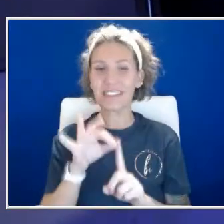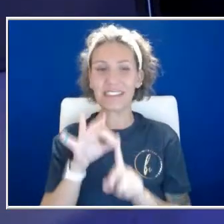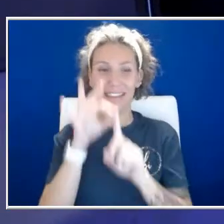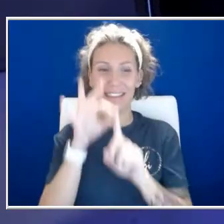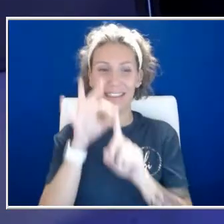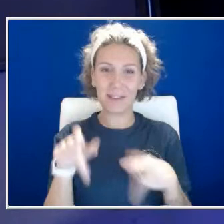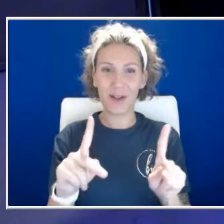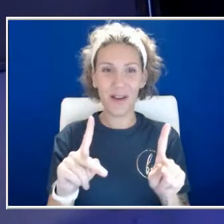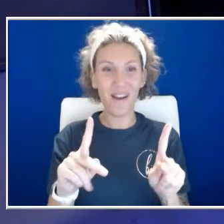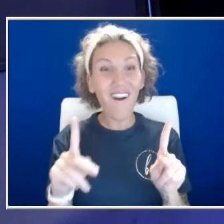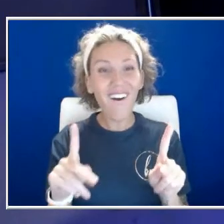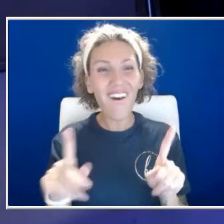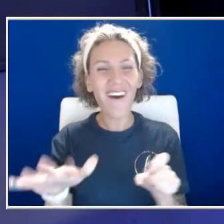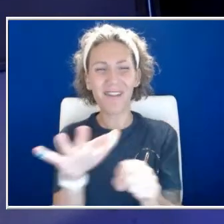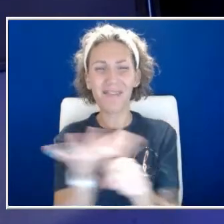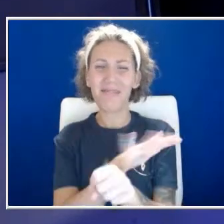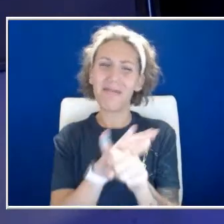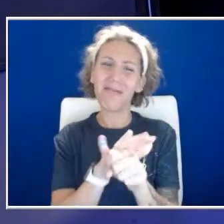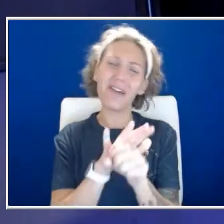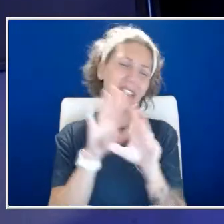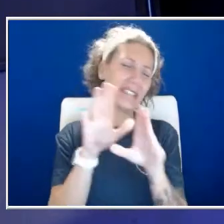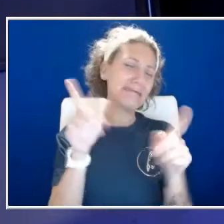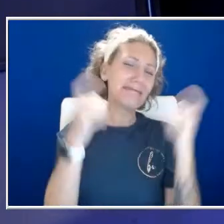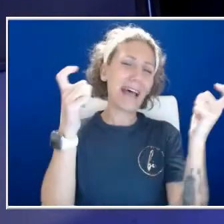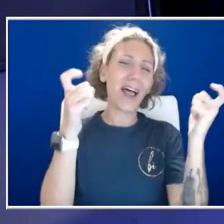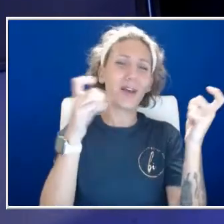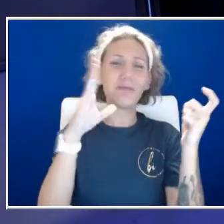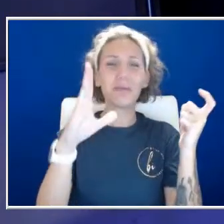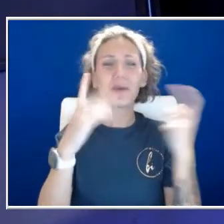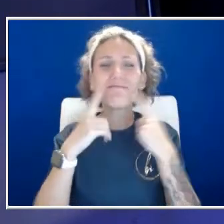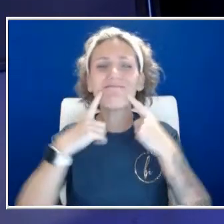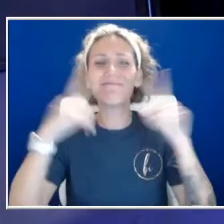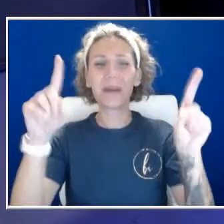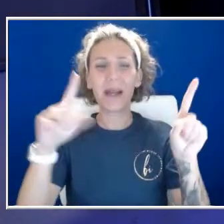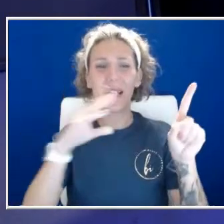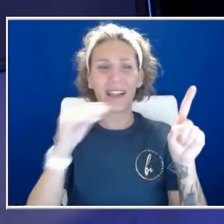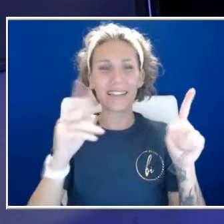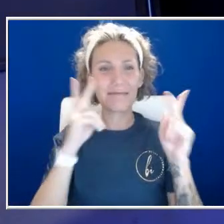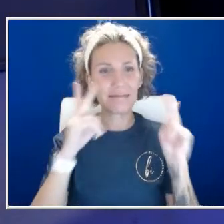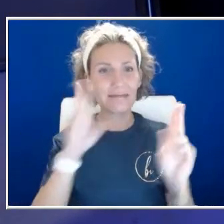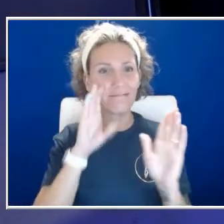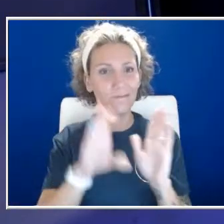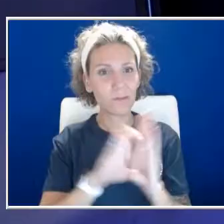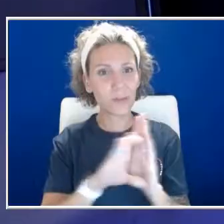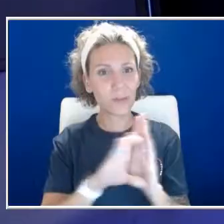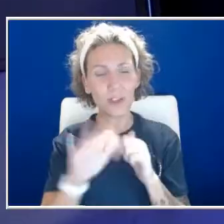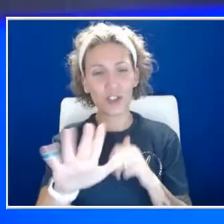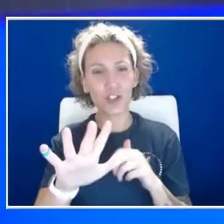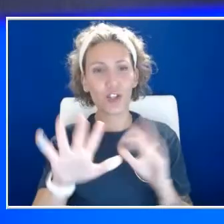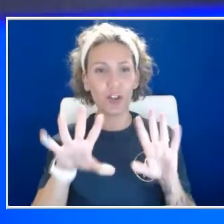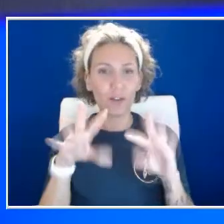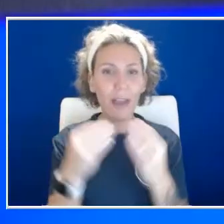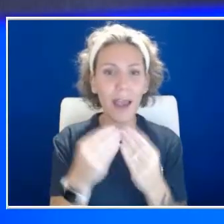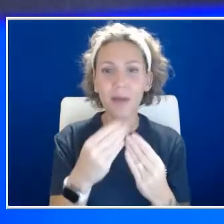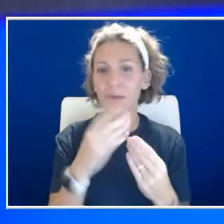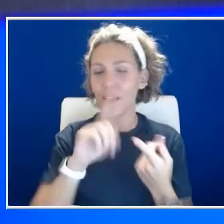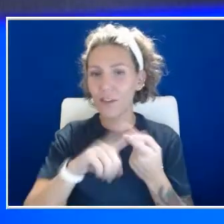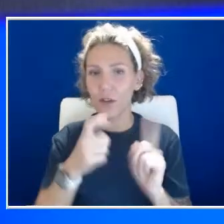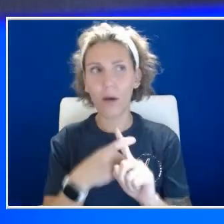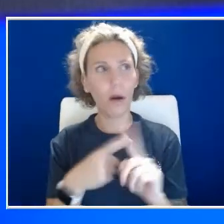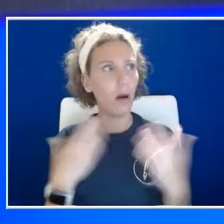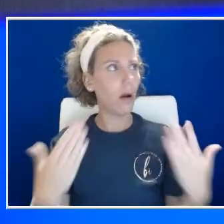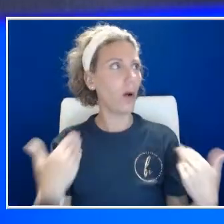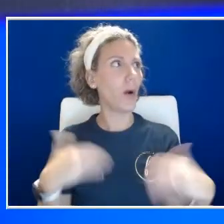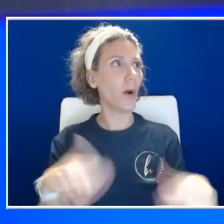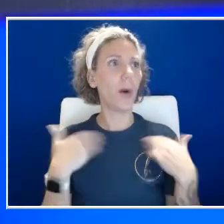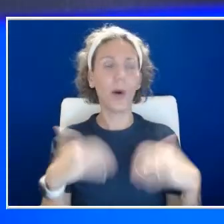Yes. Celebrating where you'd come. And I was seeing those pictures of your family. How important has the support been with family and friends? 110%.